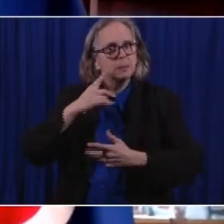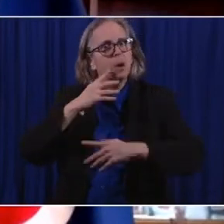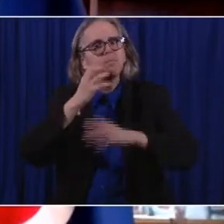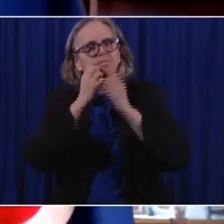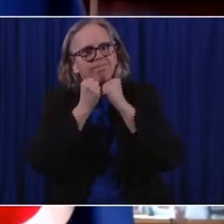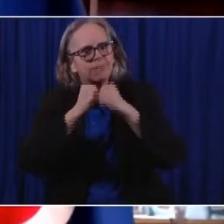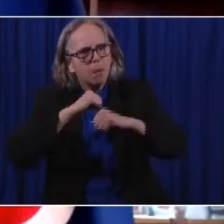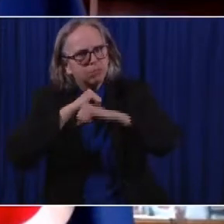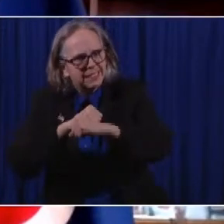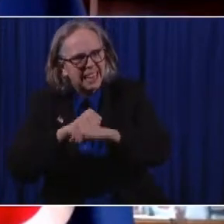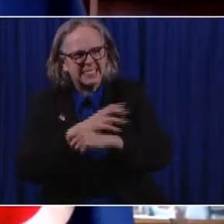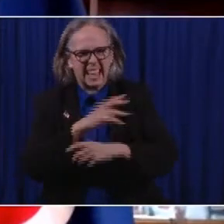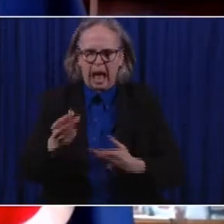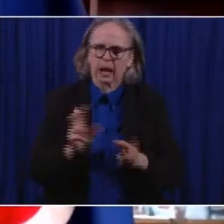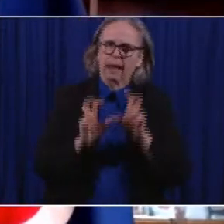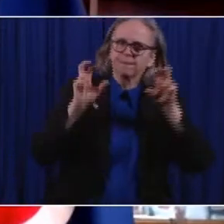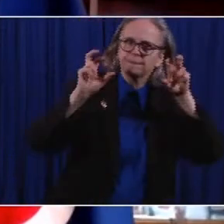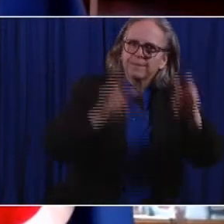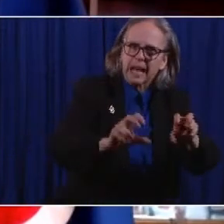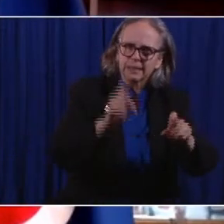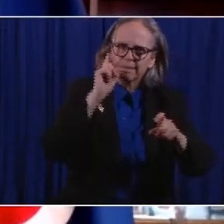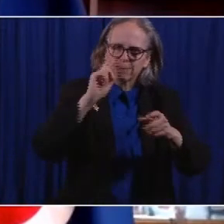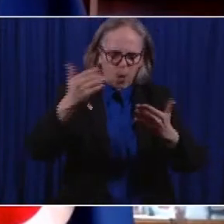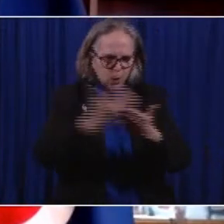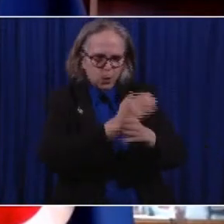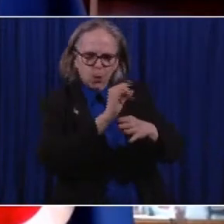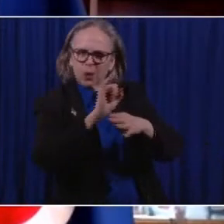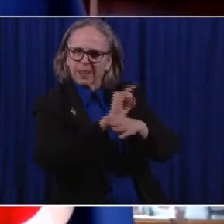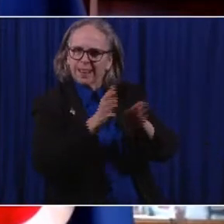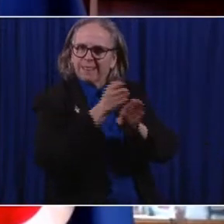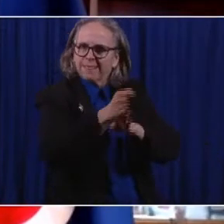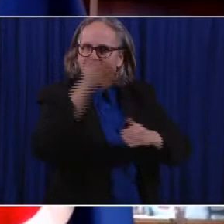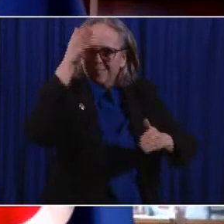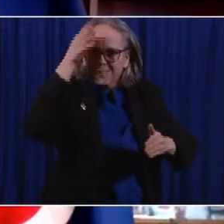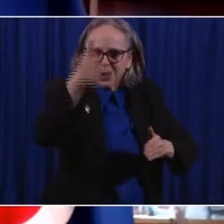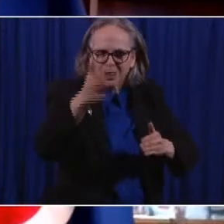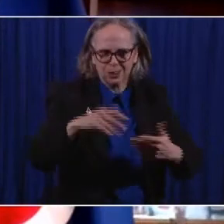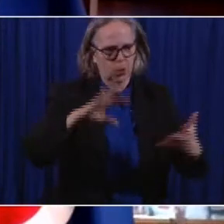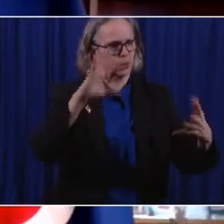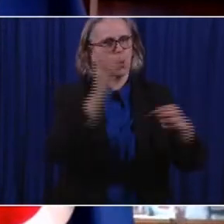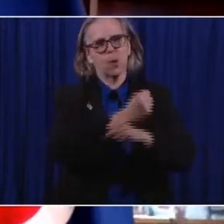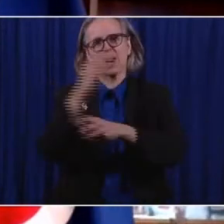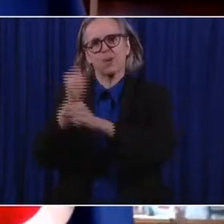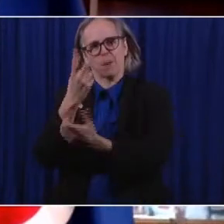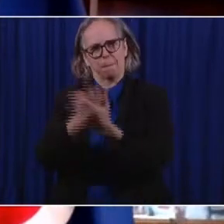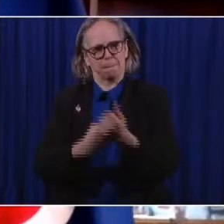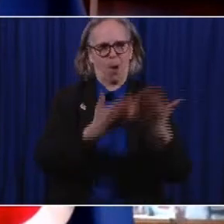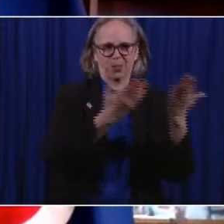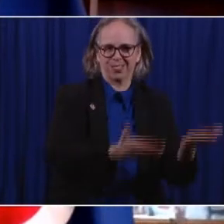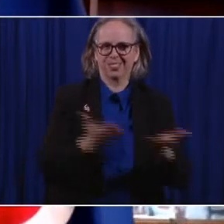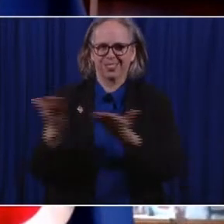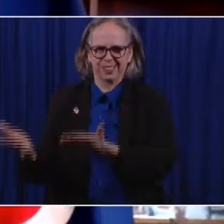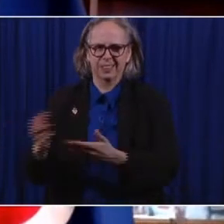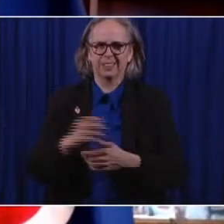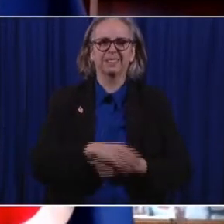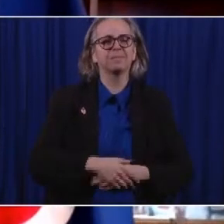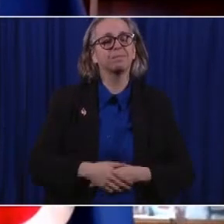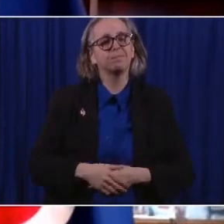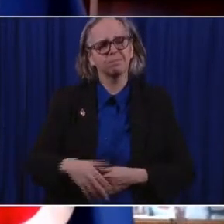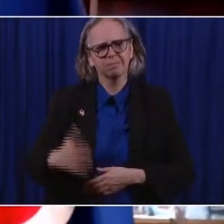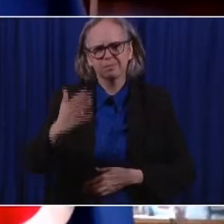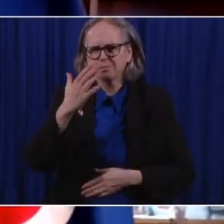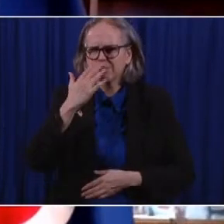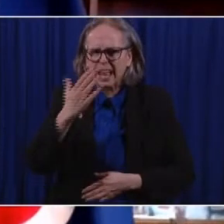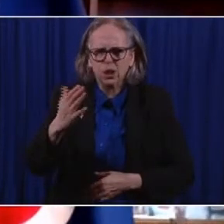want to, just in closing, Governor, thank some of the leaders in the Mahoning Valley area. President Jim Tressel